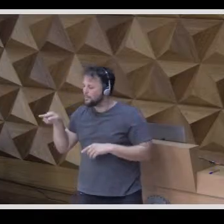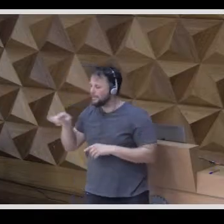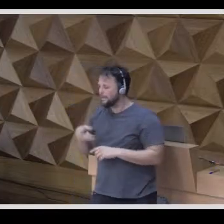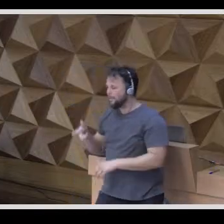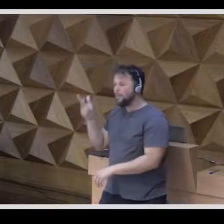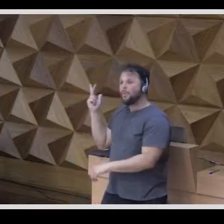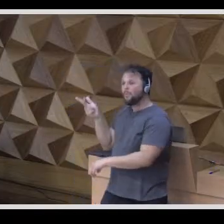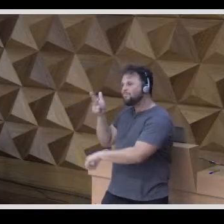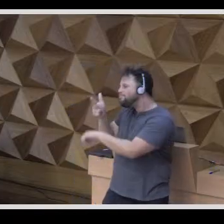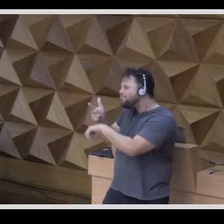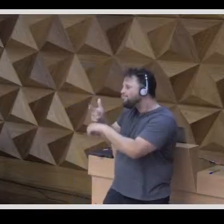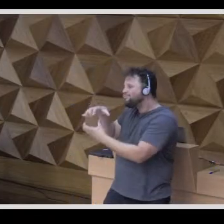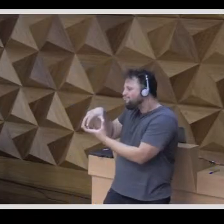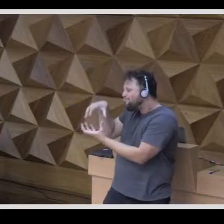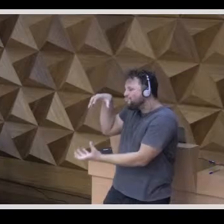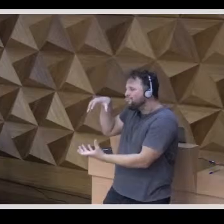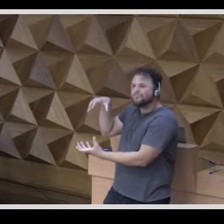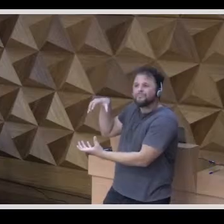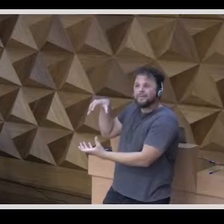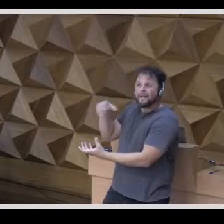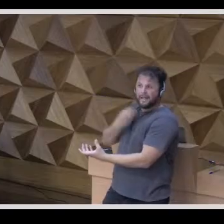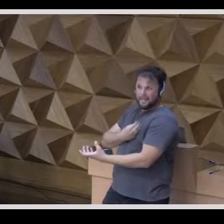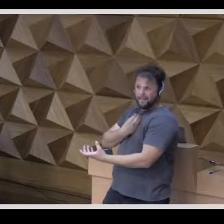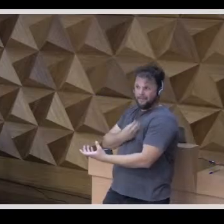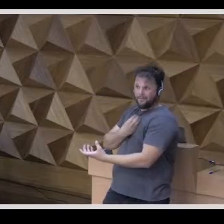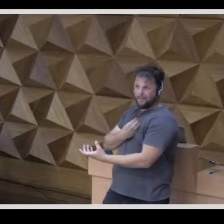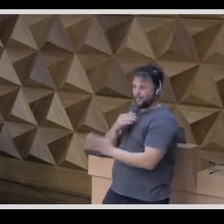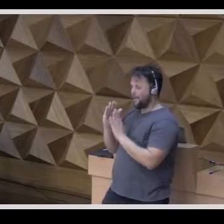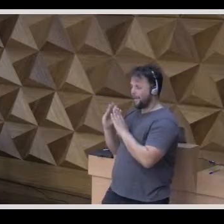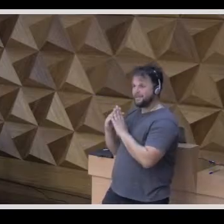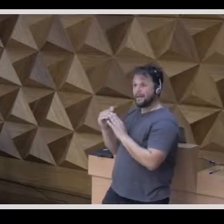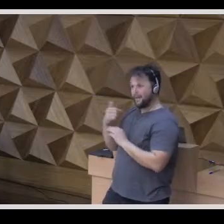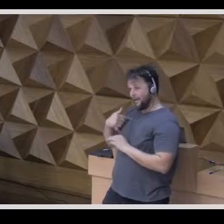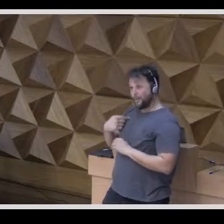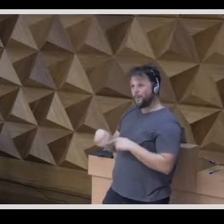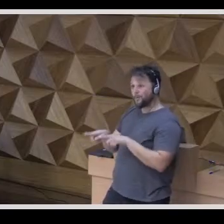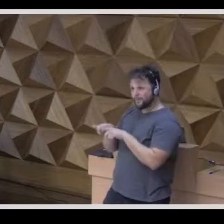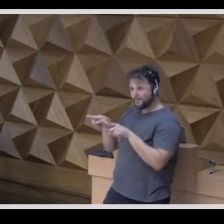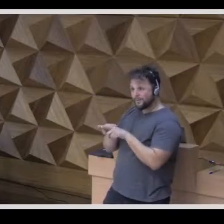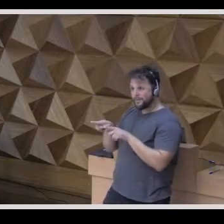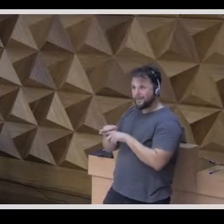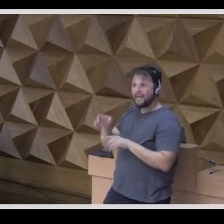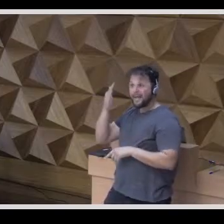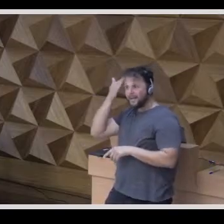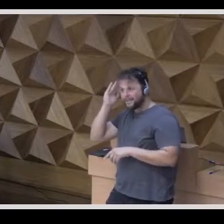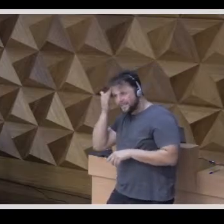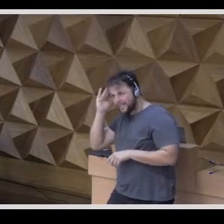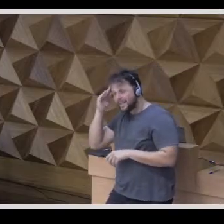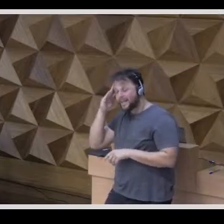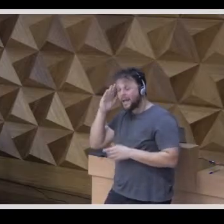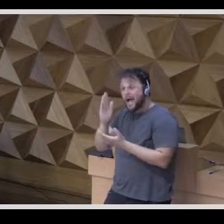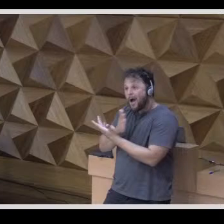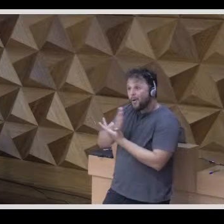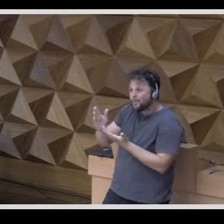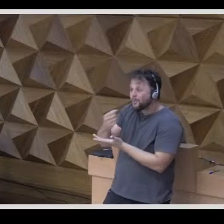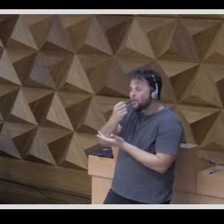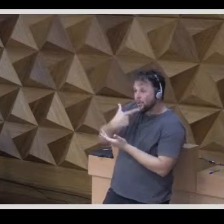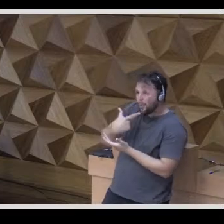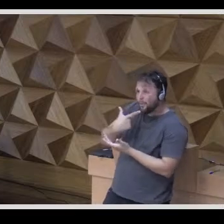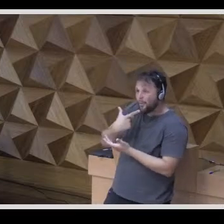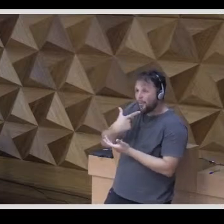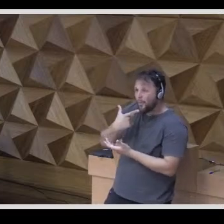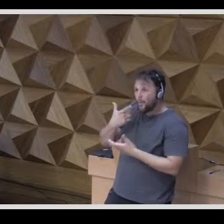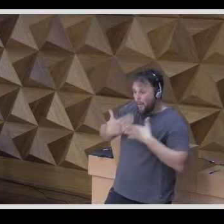I also know that some of my medications have some side effects. So one of my medications makes me quite sleepy in the